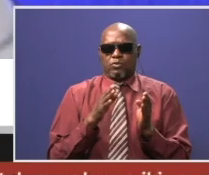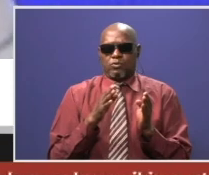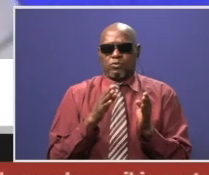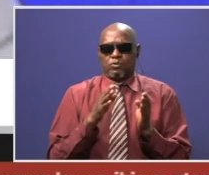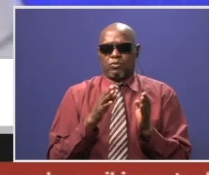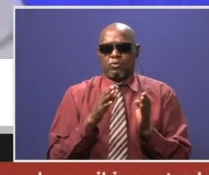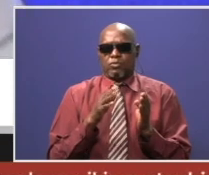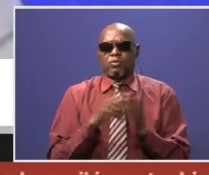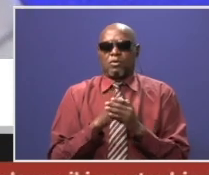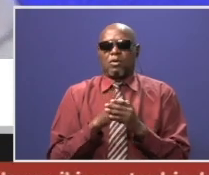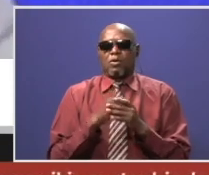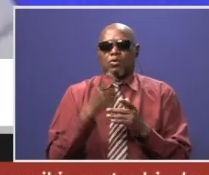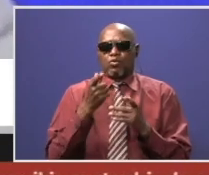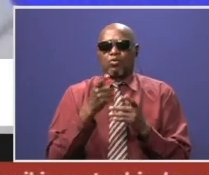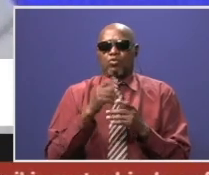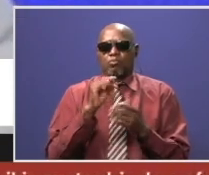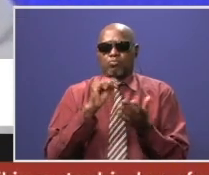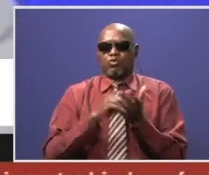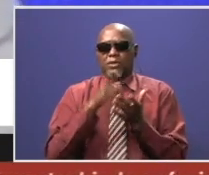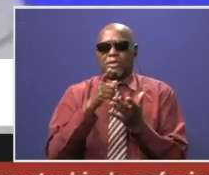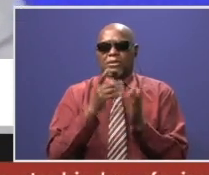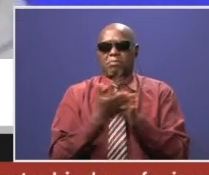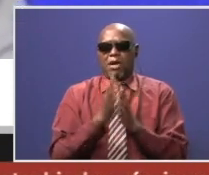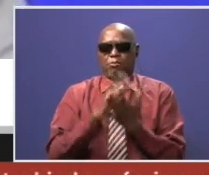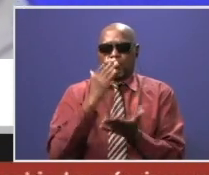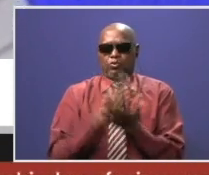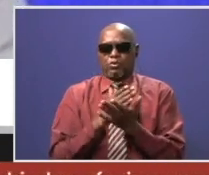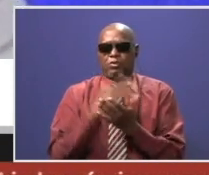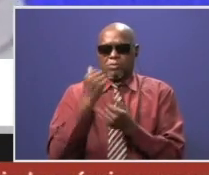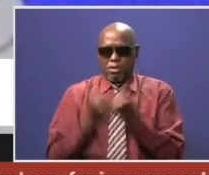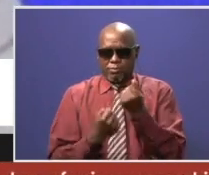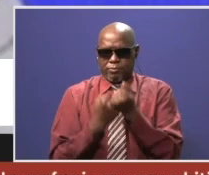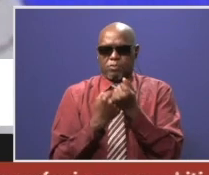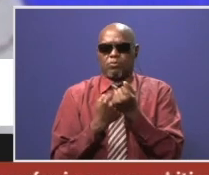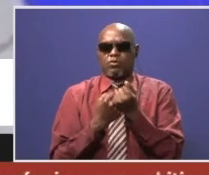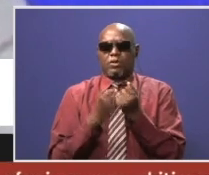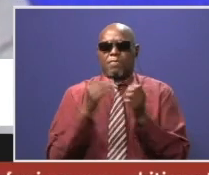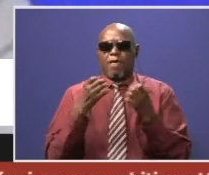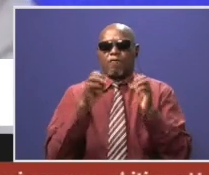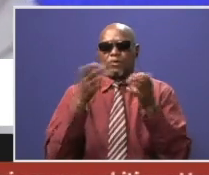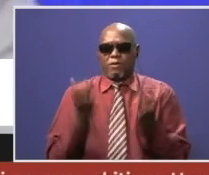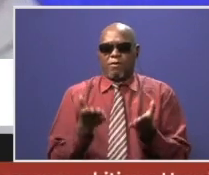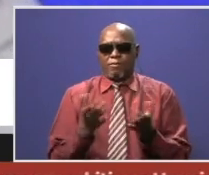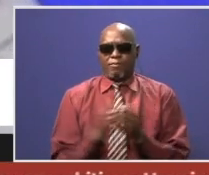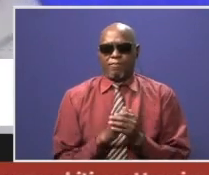into reality. I'm here to support the efforts.